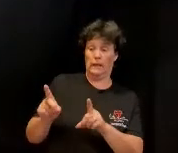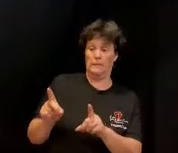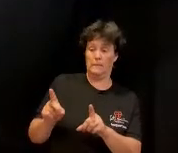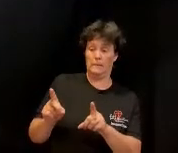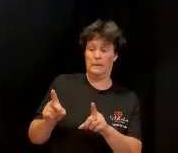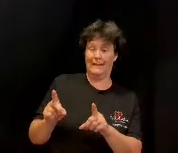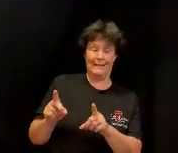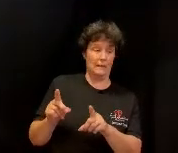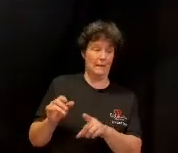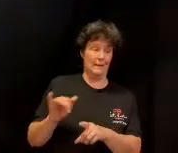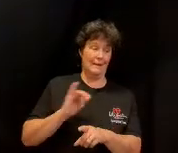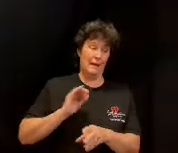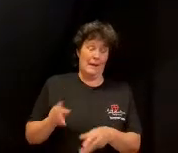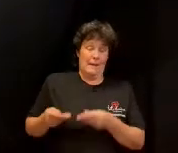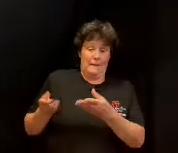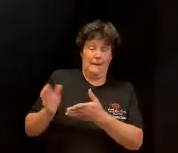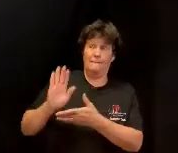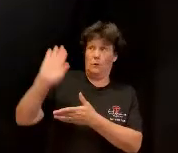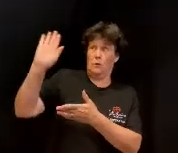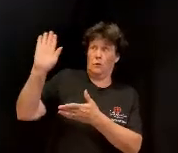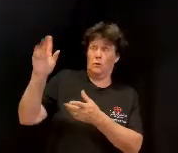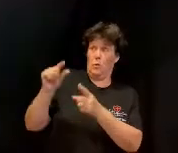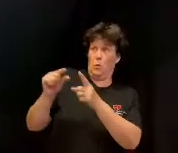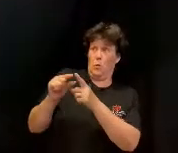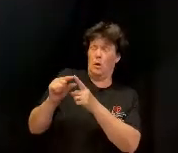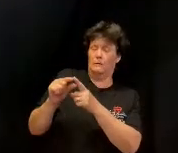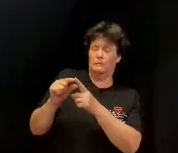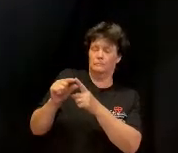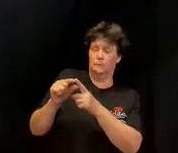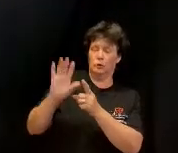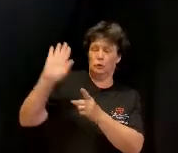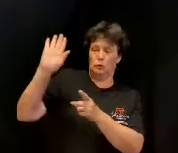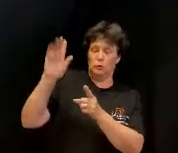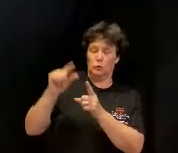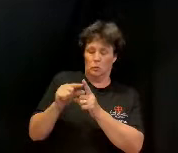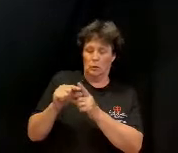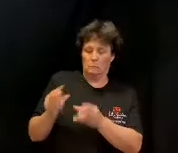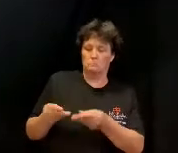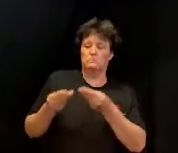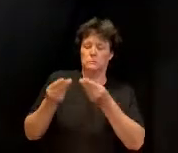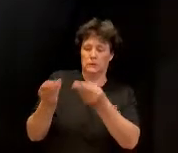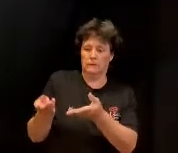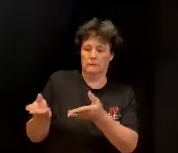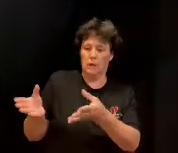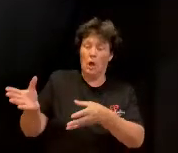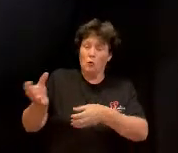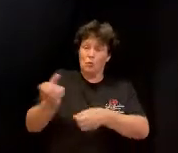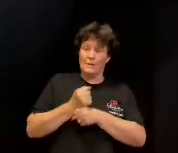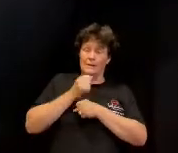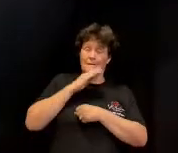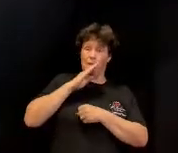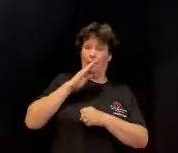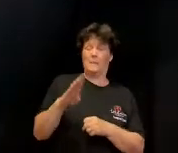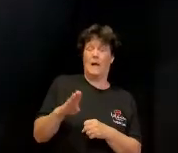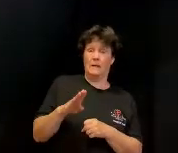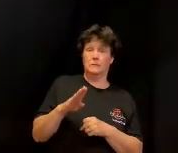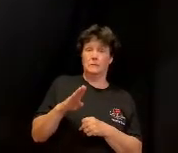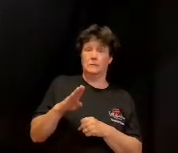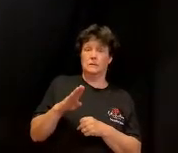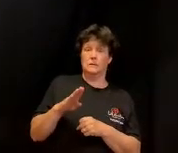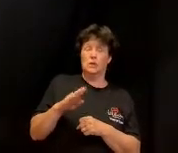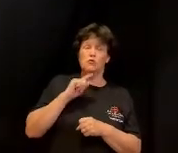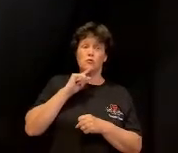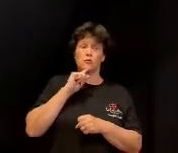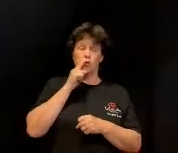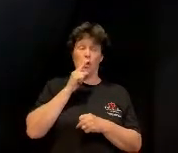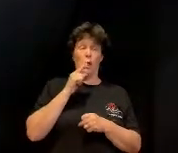them your word. He's talking to the Father. He says, I've given them your word. They've received the message, and they've actually actualized